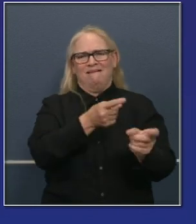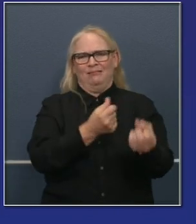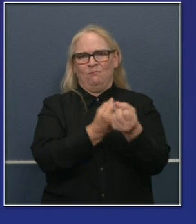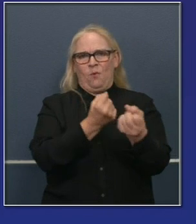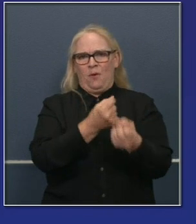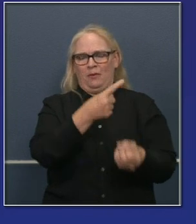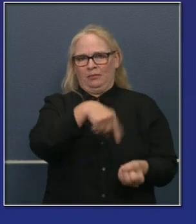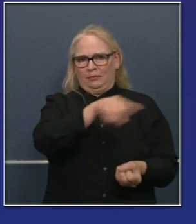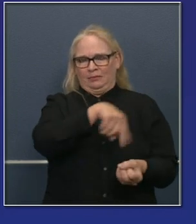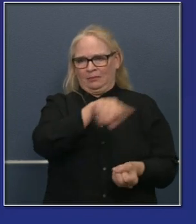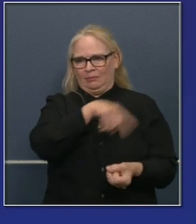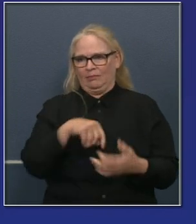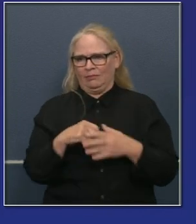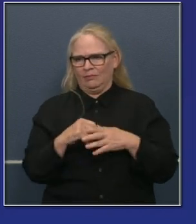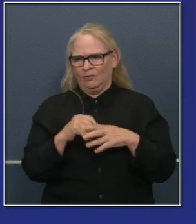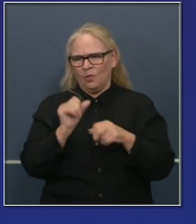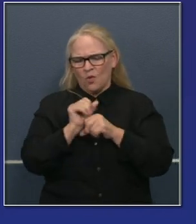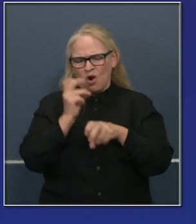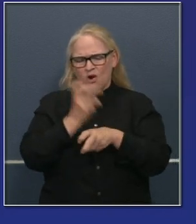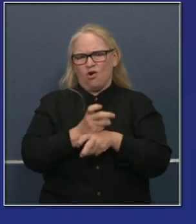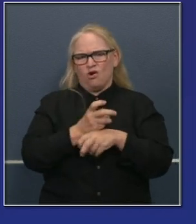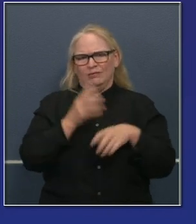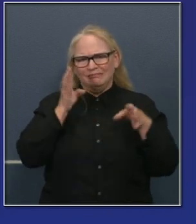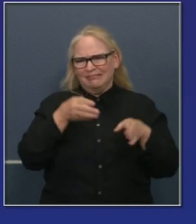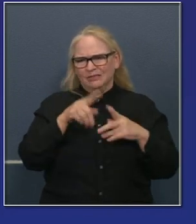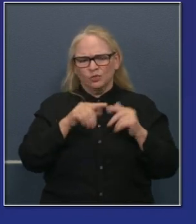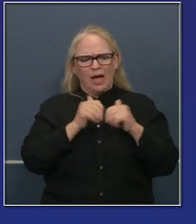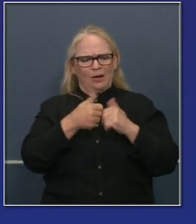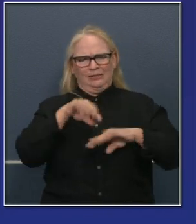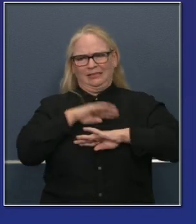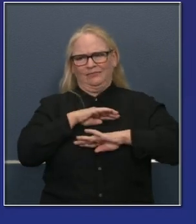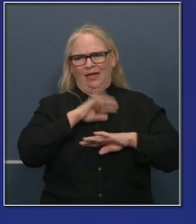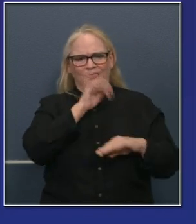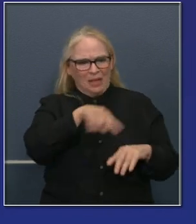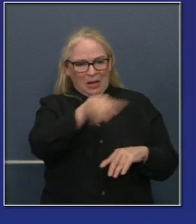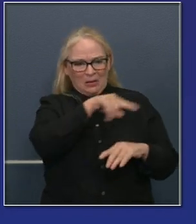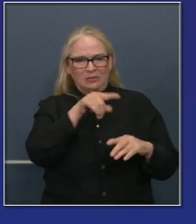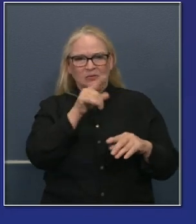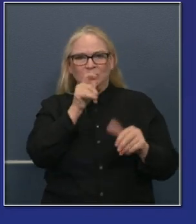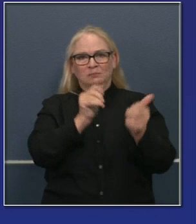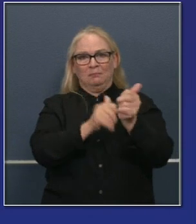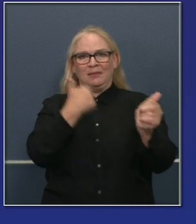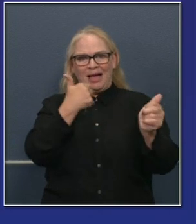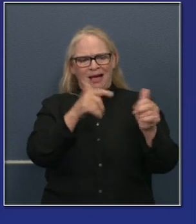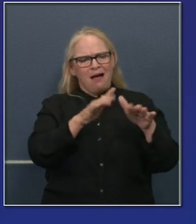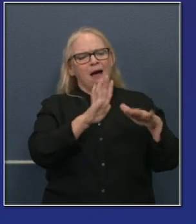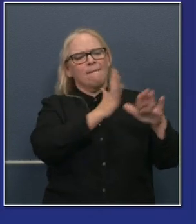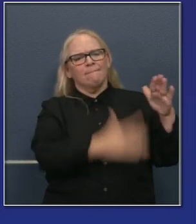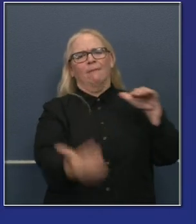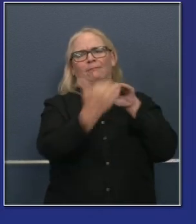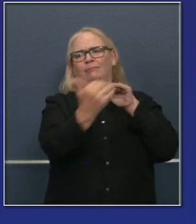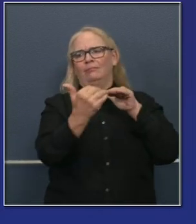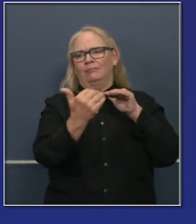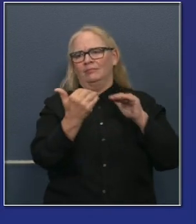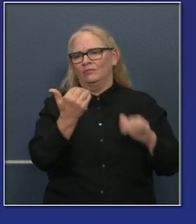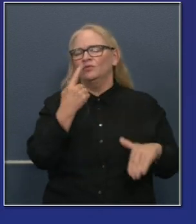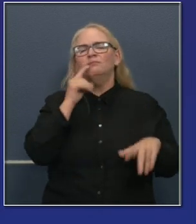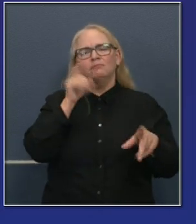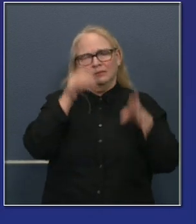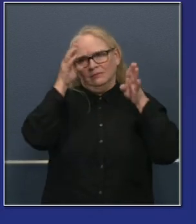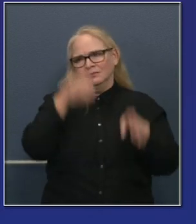intentional effort to meet the needs of those, again, that fall into those categories of special needs in our system. So $5.3